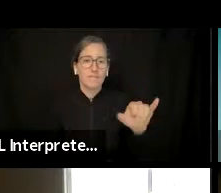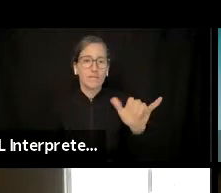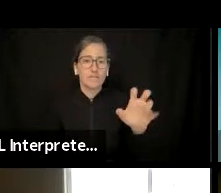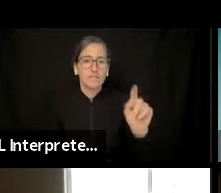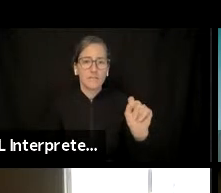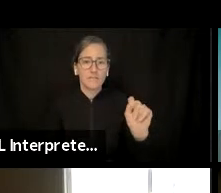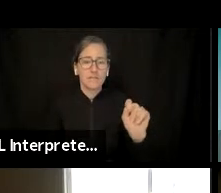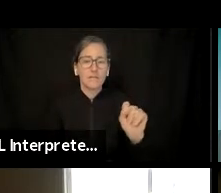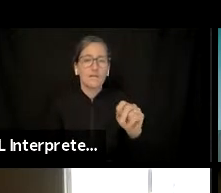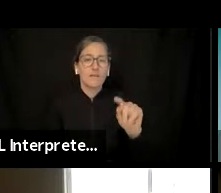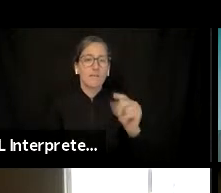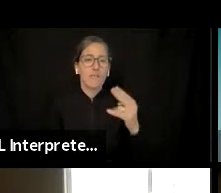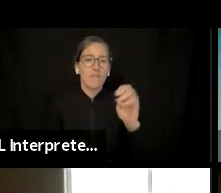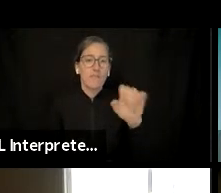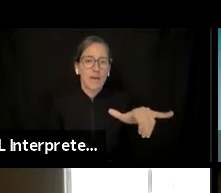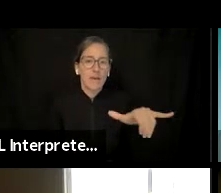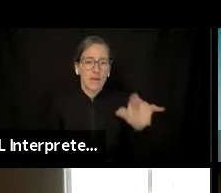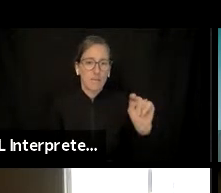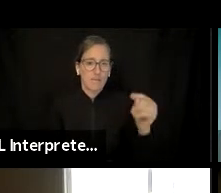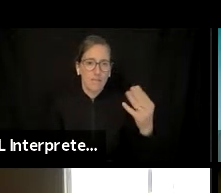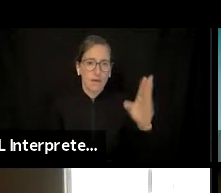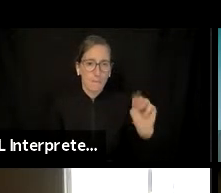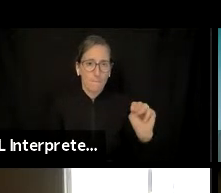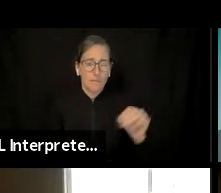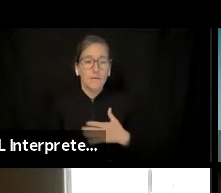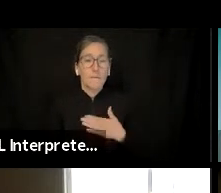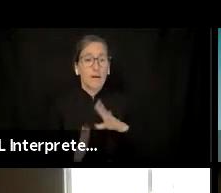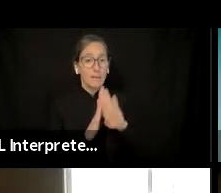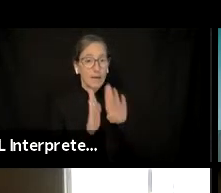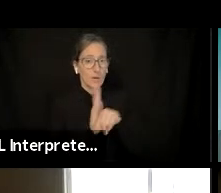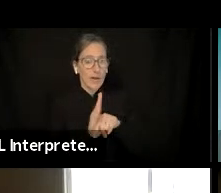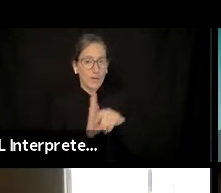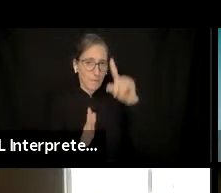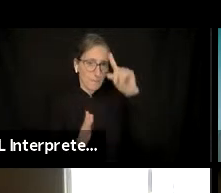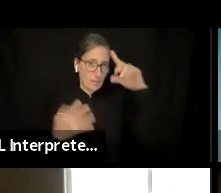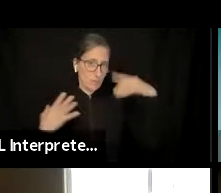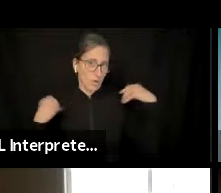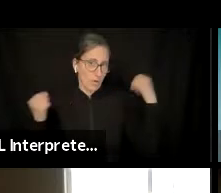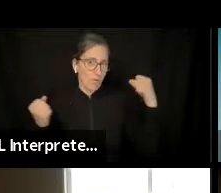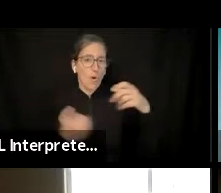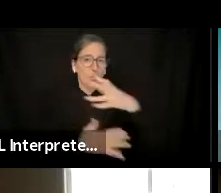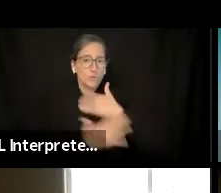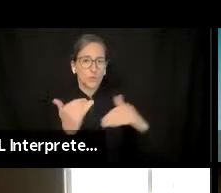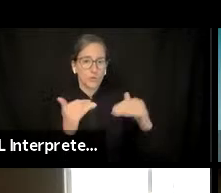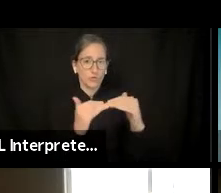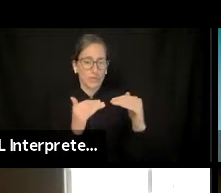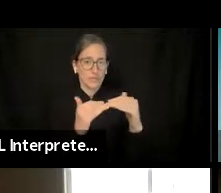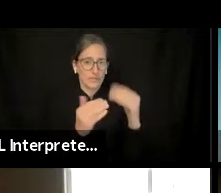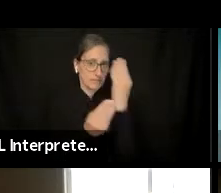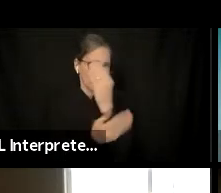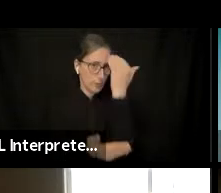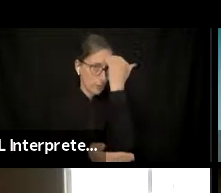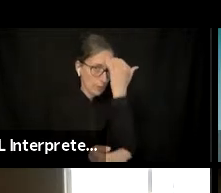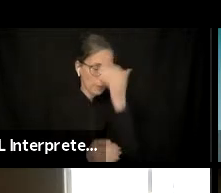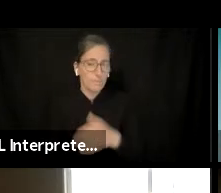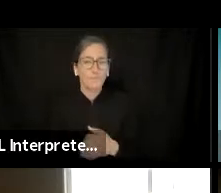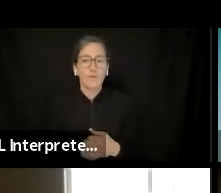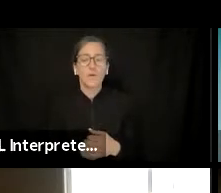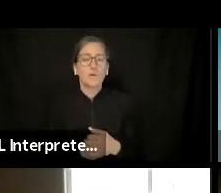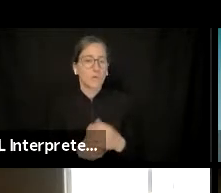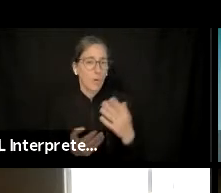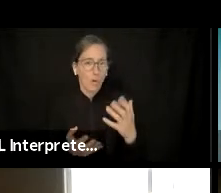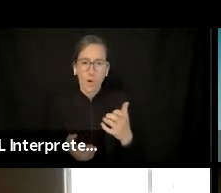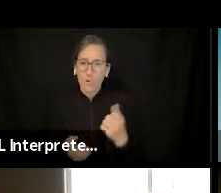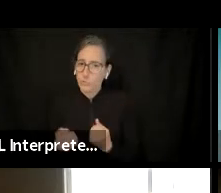background's in mental health and social justice. So I just wanted to bring that to the forefront and just kind of, again, like Sherry said, bring voices